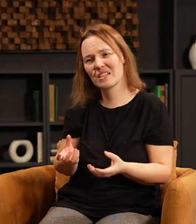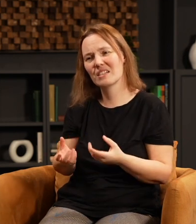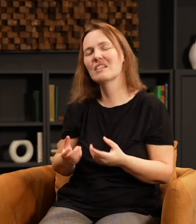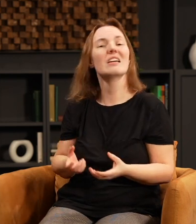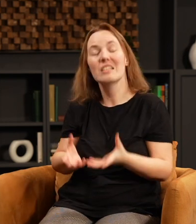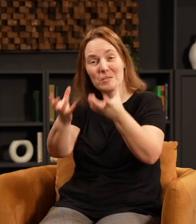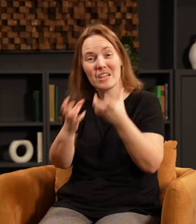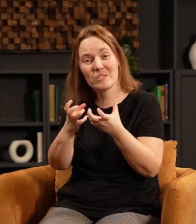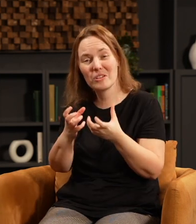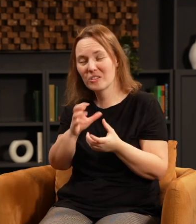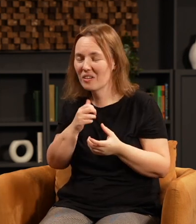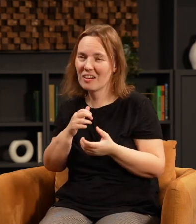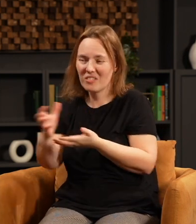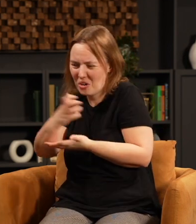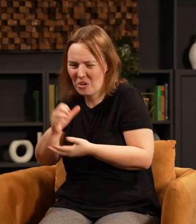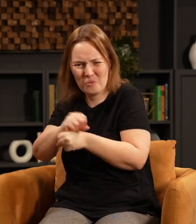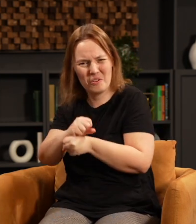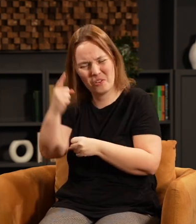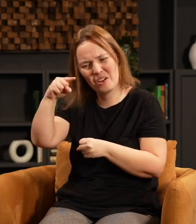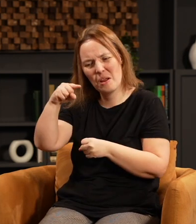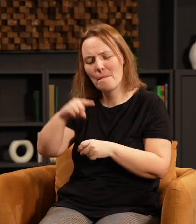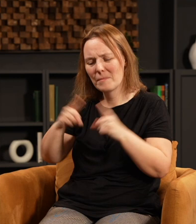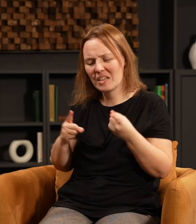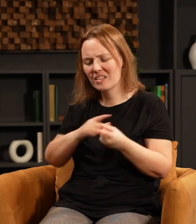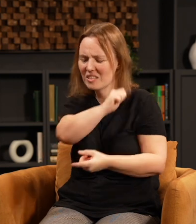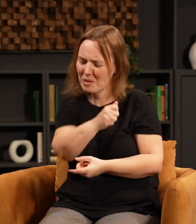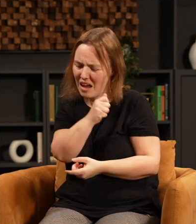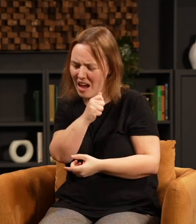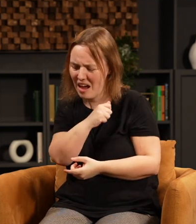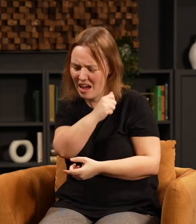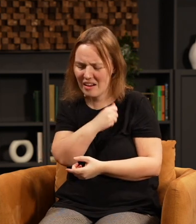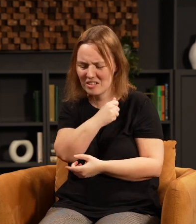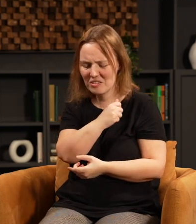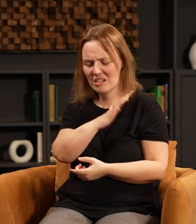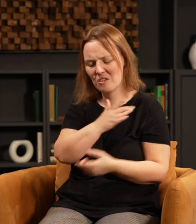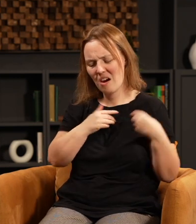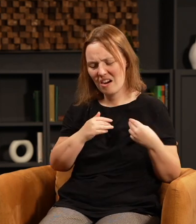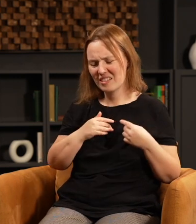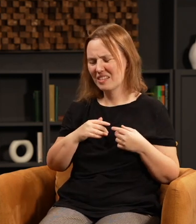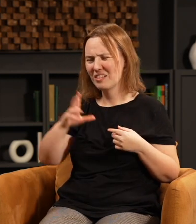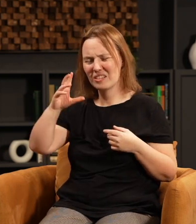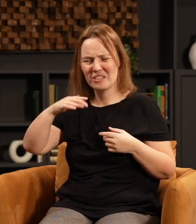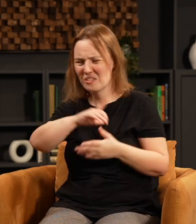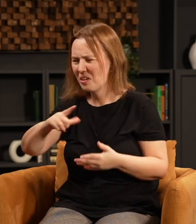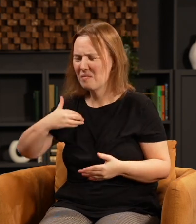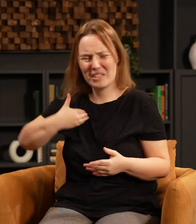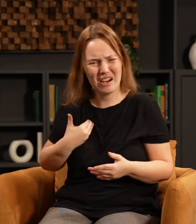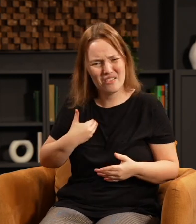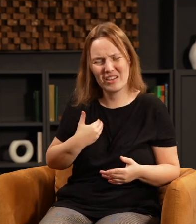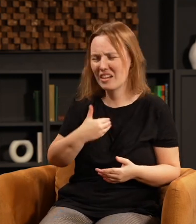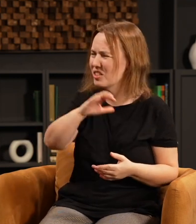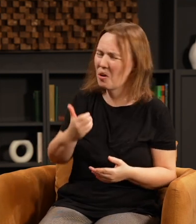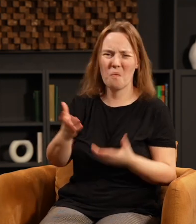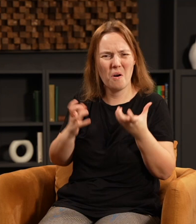or work for it, but there has to be an attitude in your heart that says, Lord, I'm tired of that. And not just saying you're tired of it, but Lord, I will